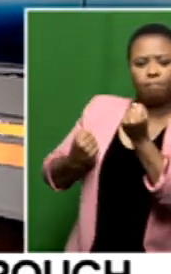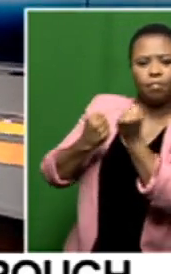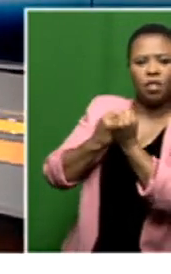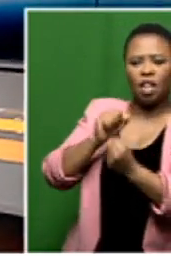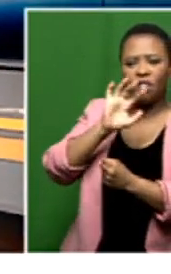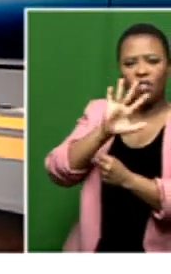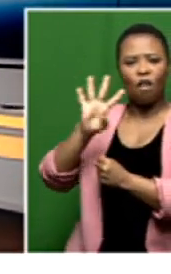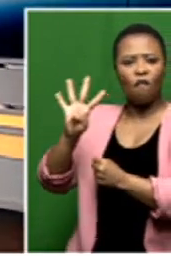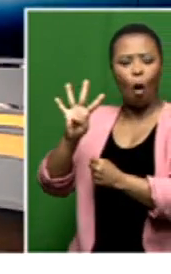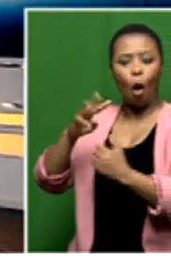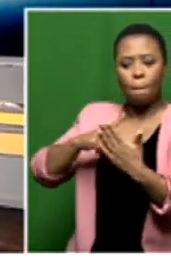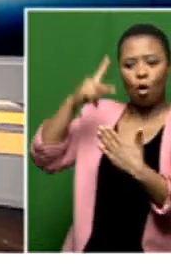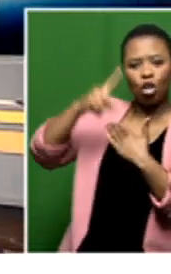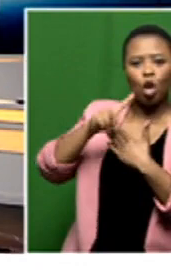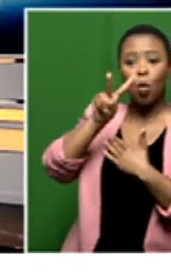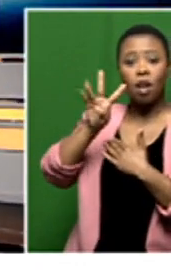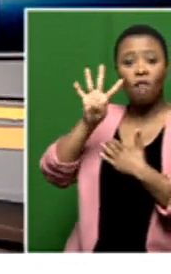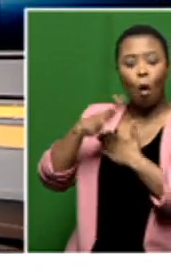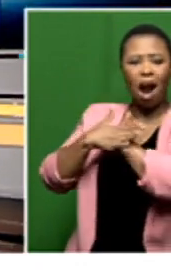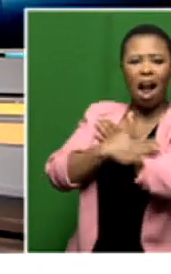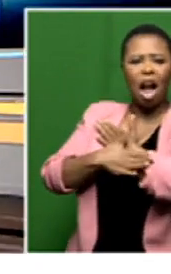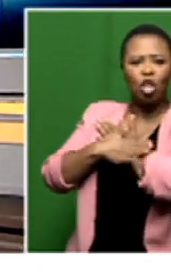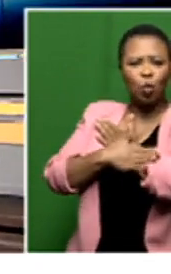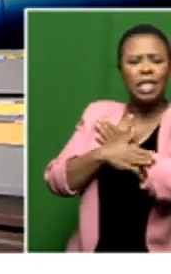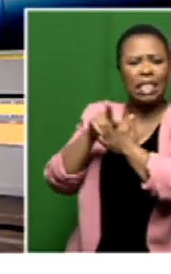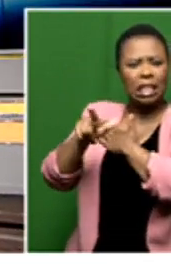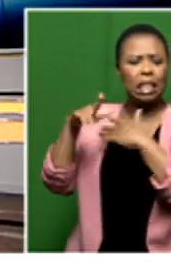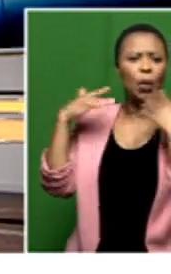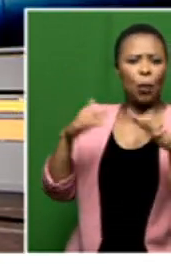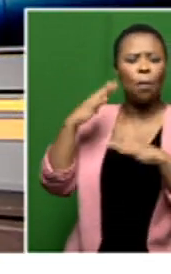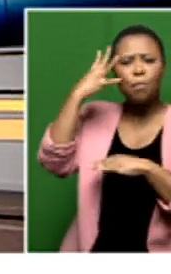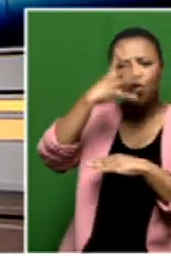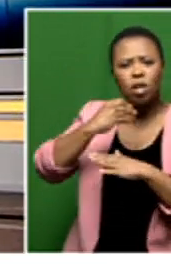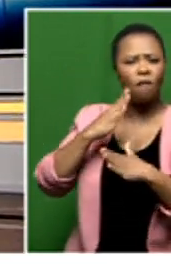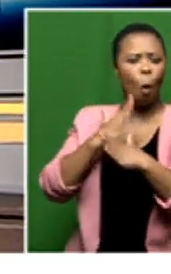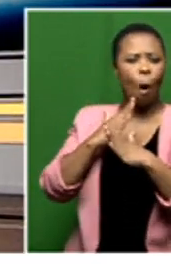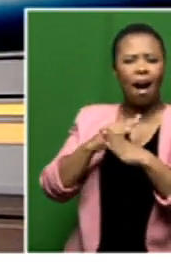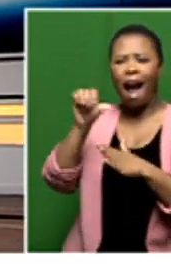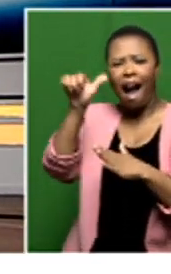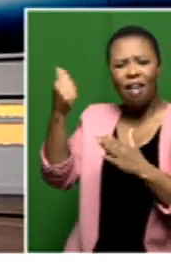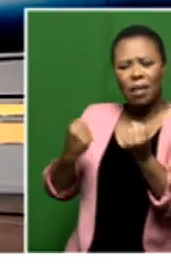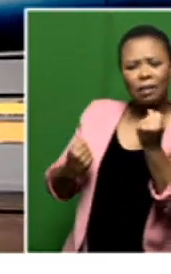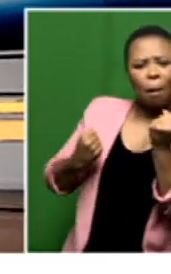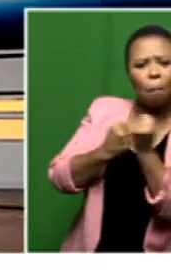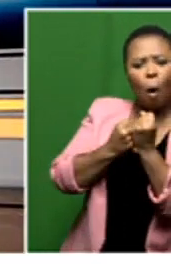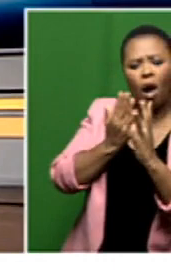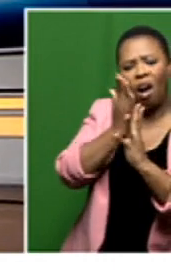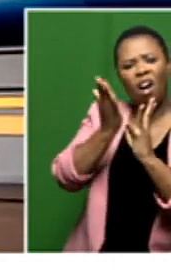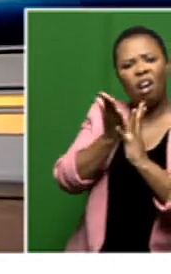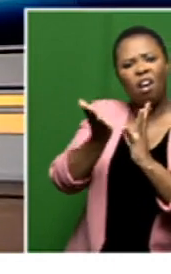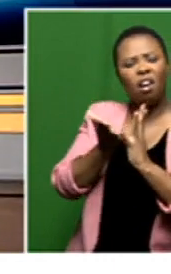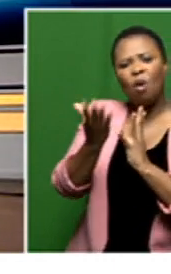projects in 24 countries. I mean, you guys are doing really amazing work. What other forms of support do you have?